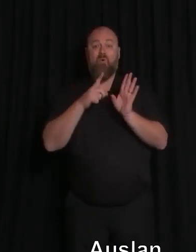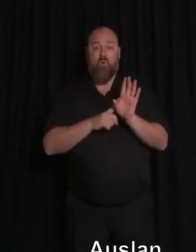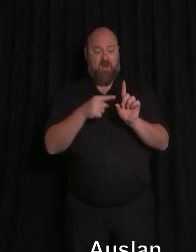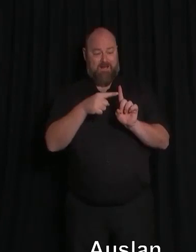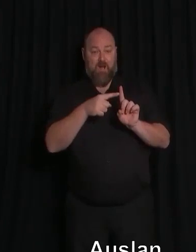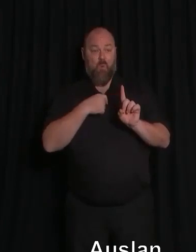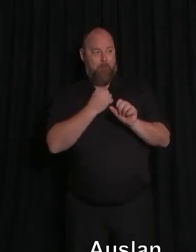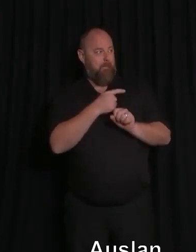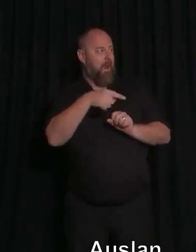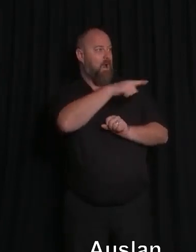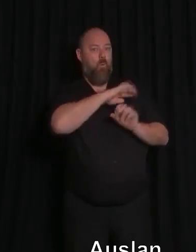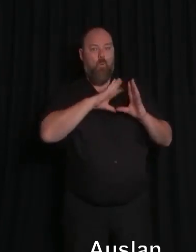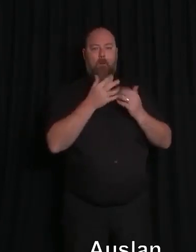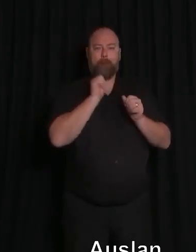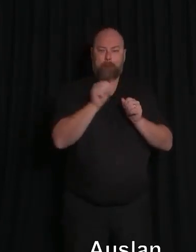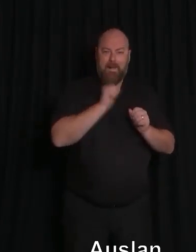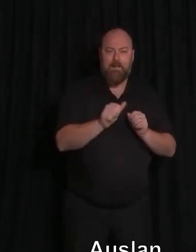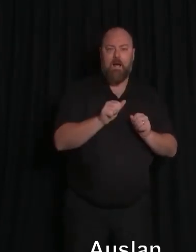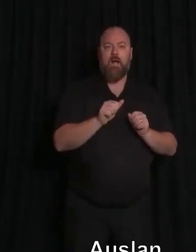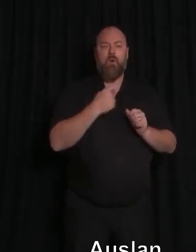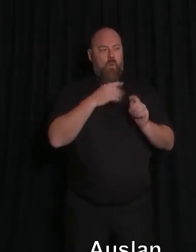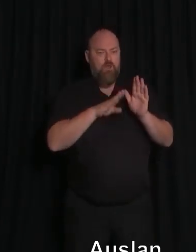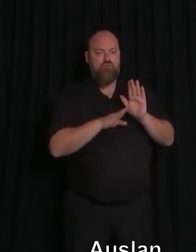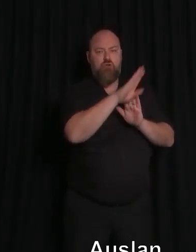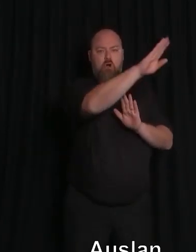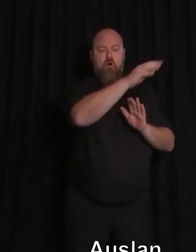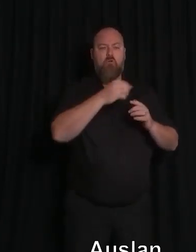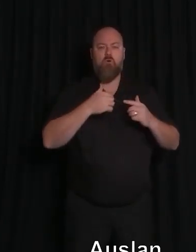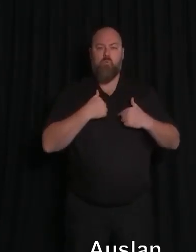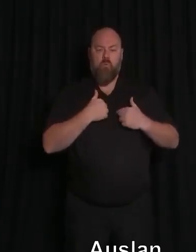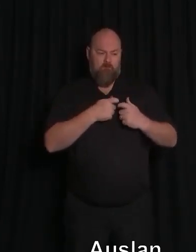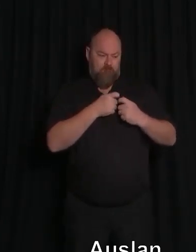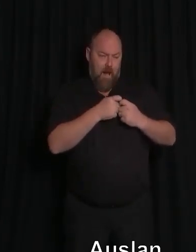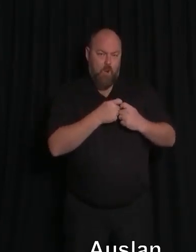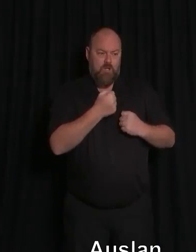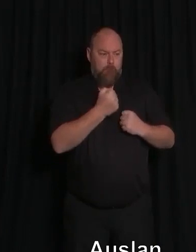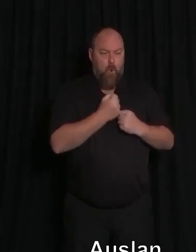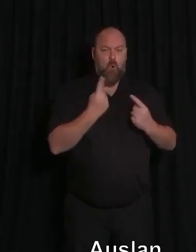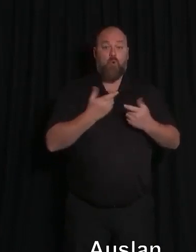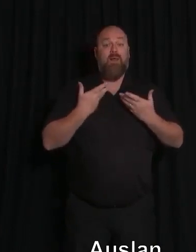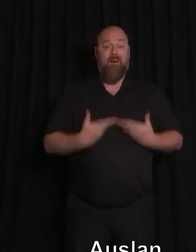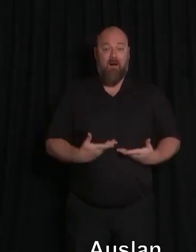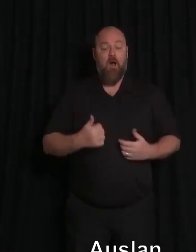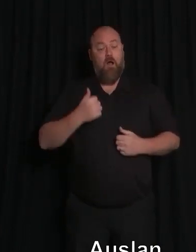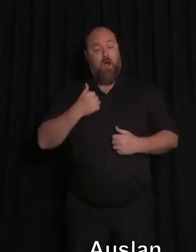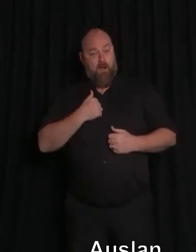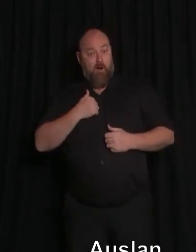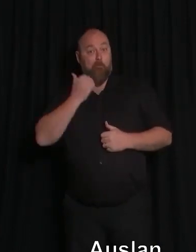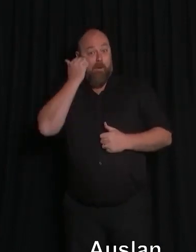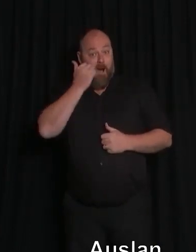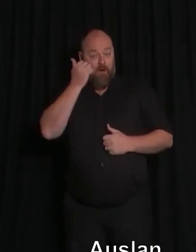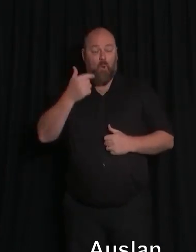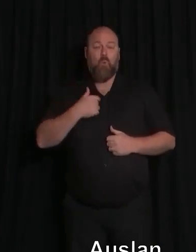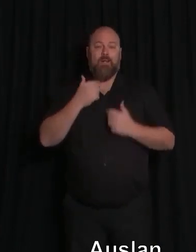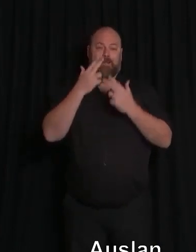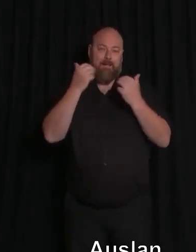can thrive, where we're valued, where we're supported to be who we are. And in our Māori custom, we sing a waiata,